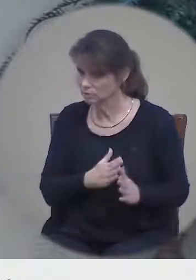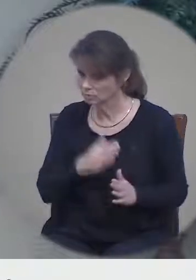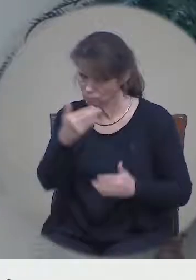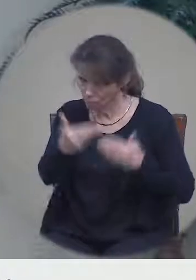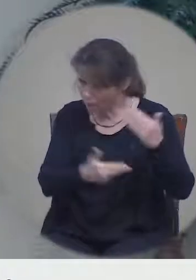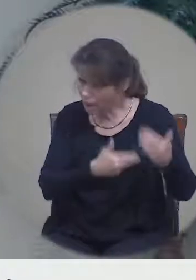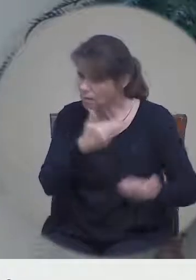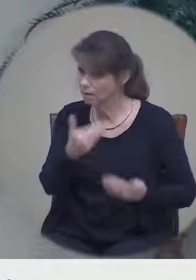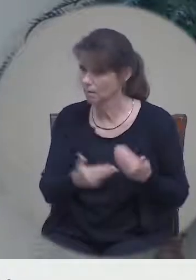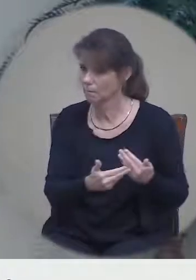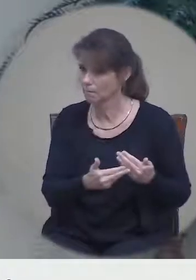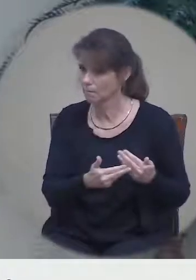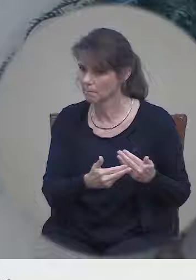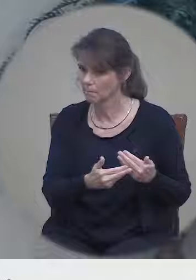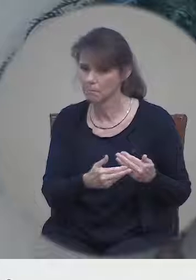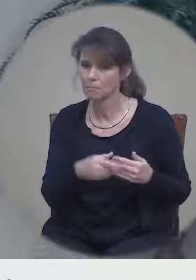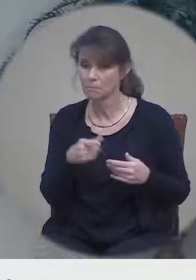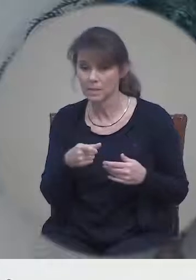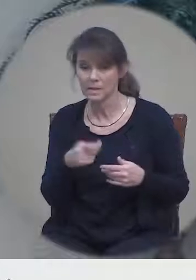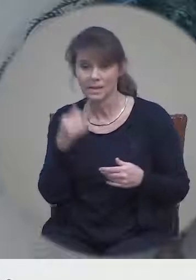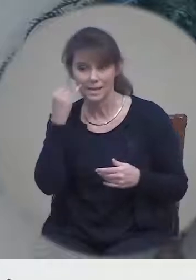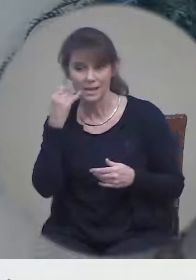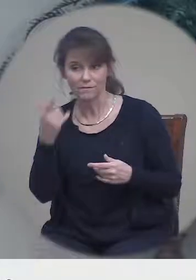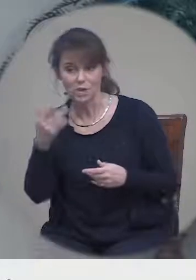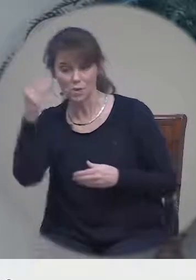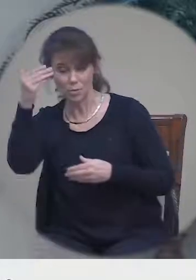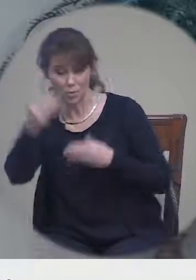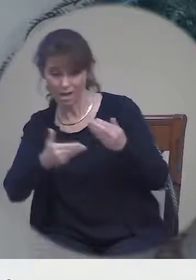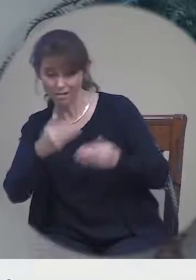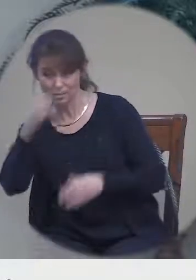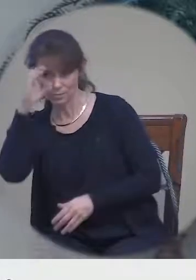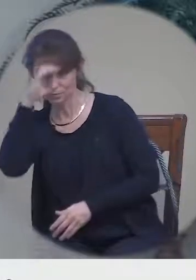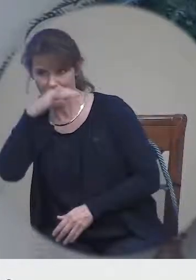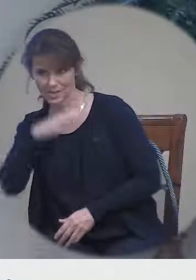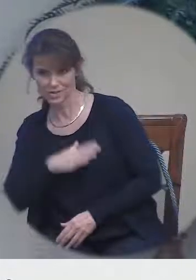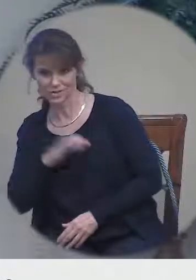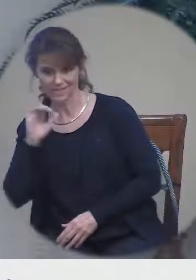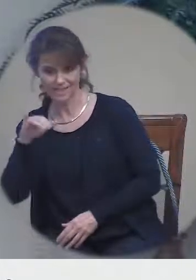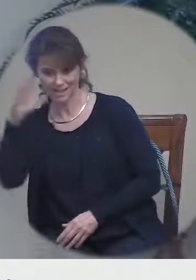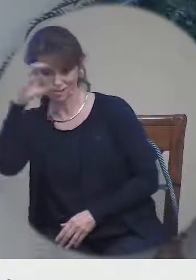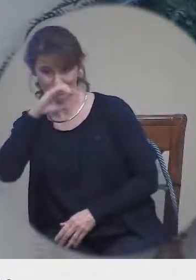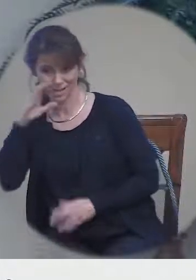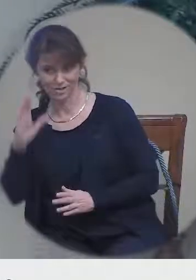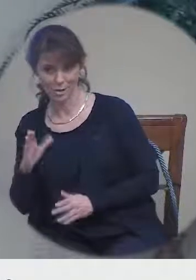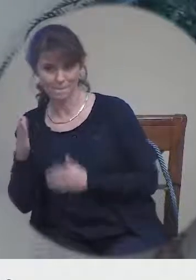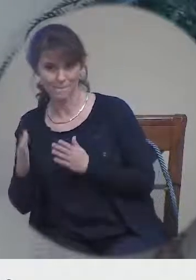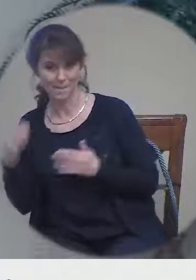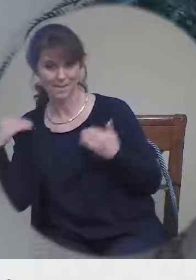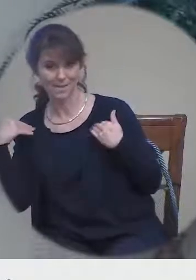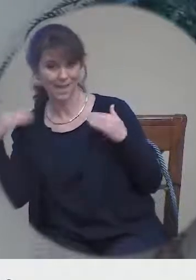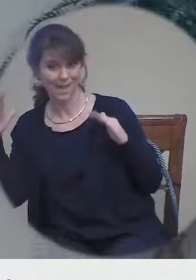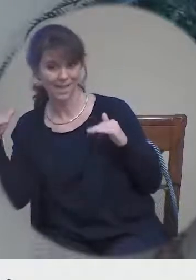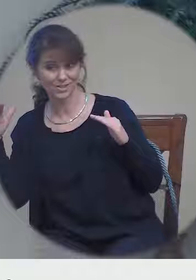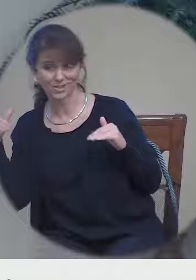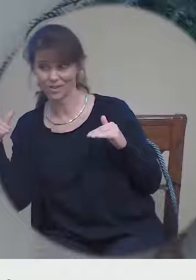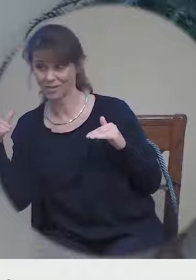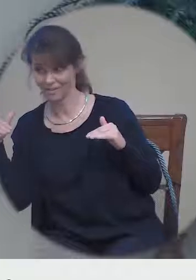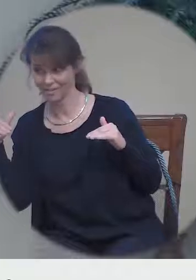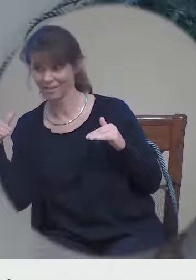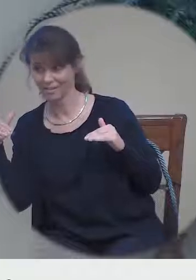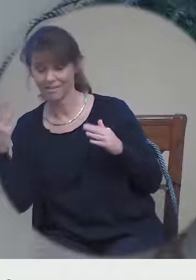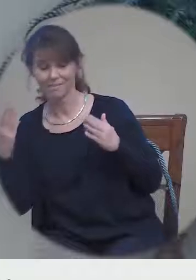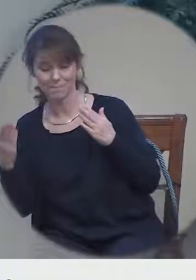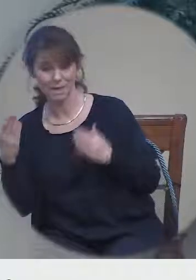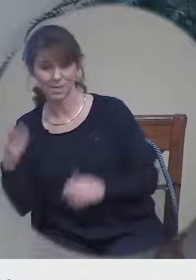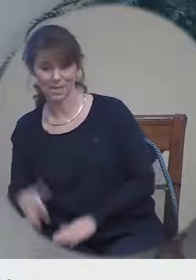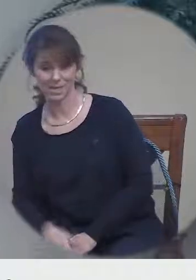so, some have unwittingly entertained angels. I believe those are messengers of God, people. I